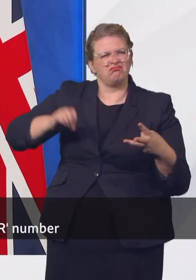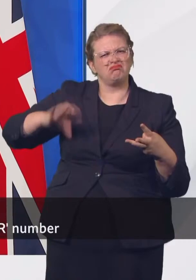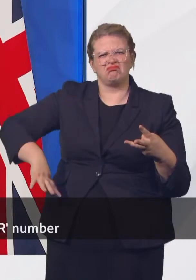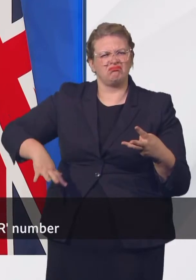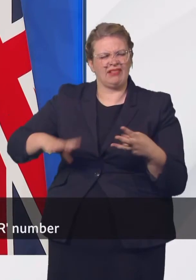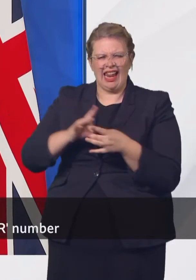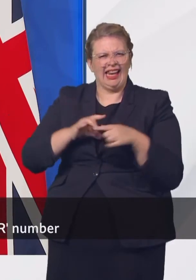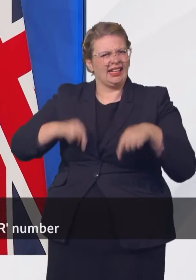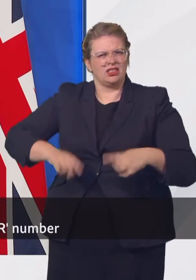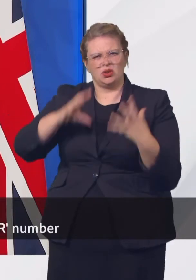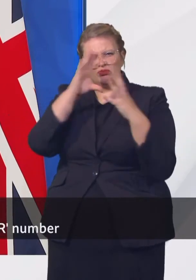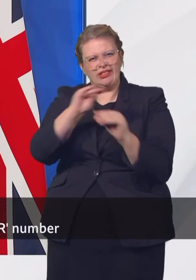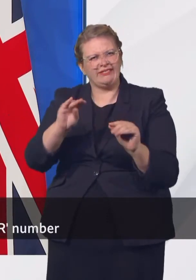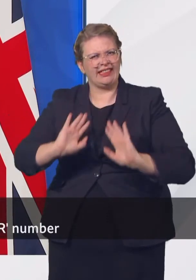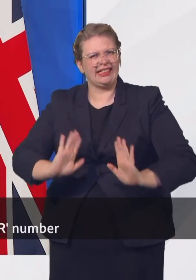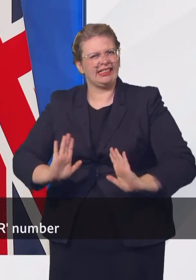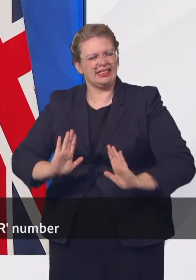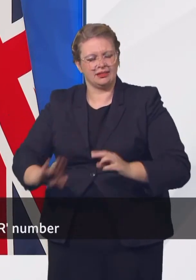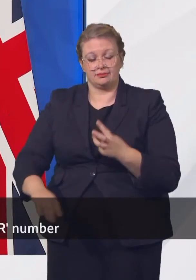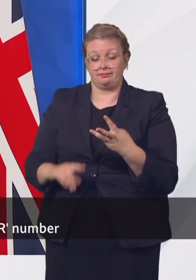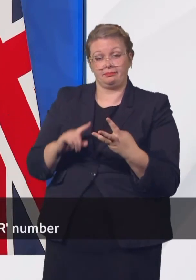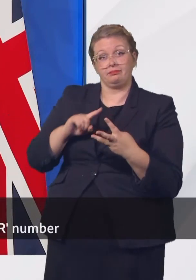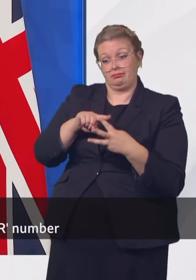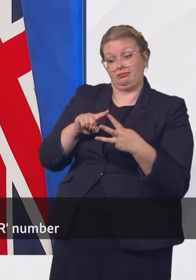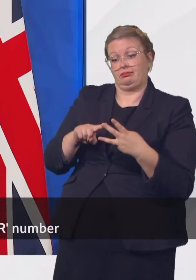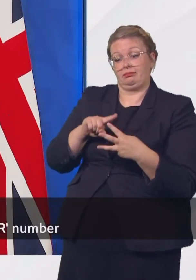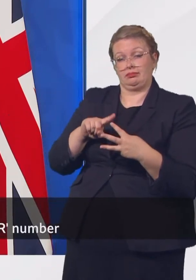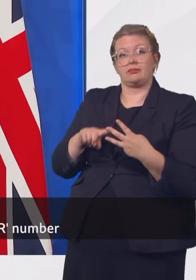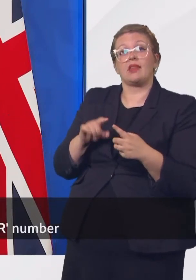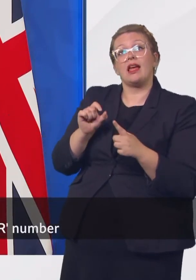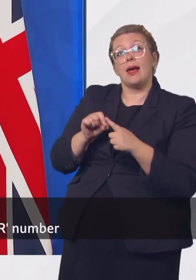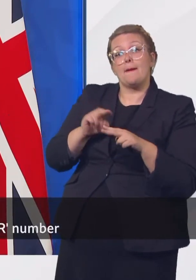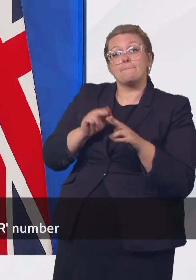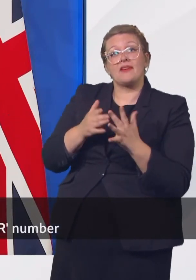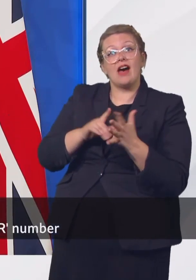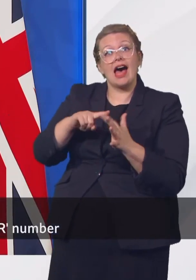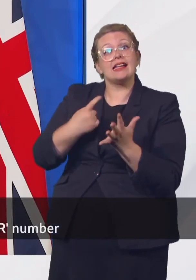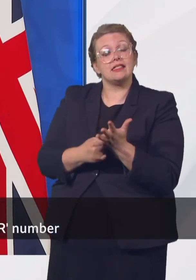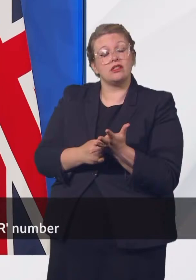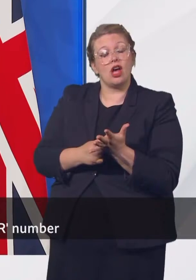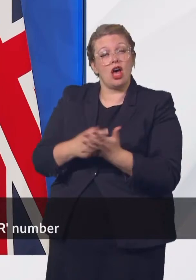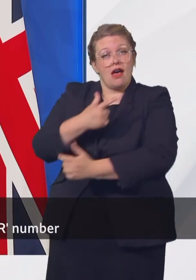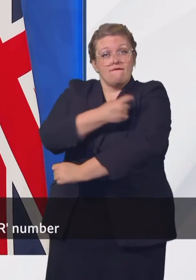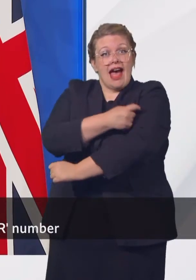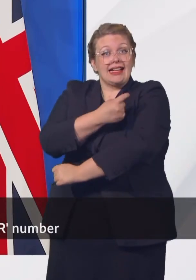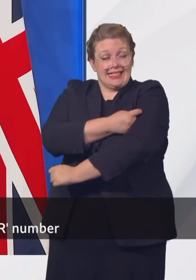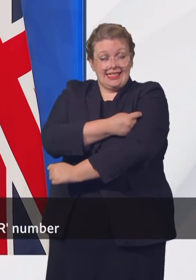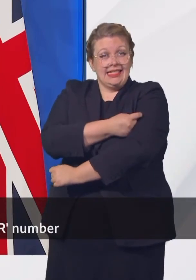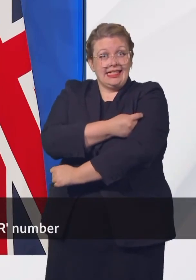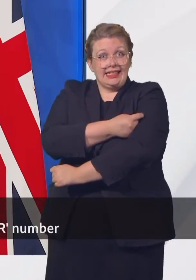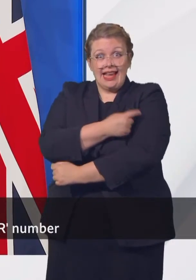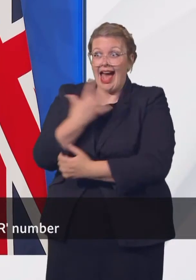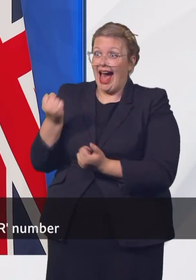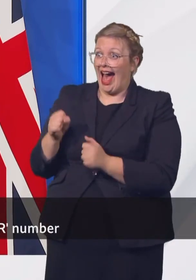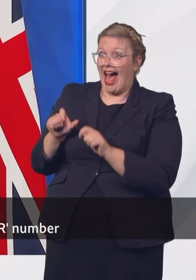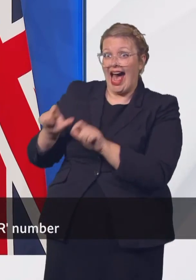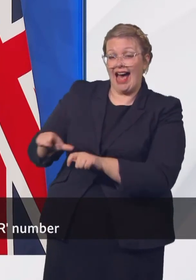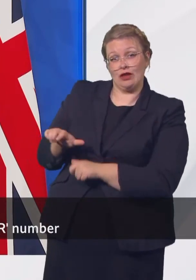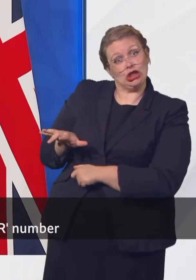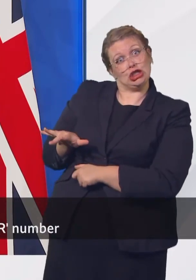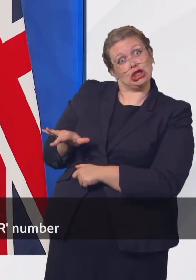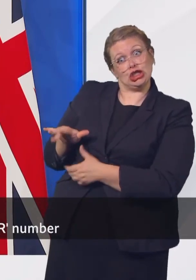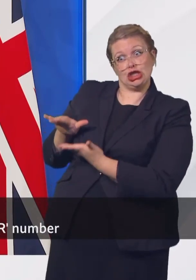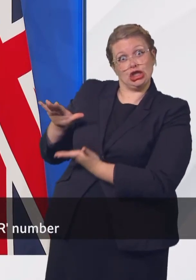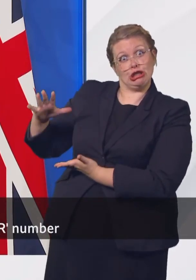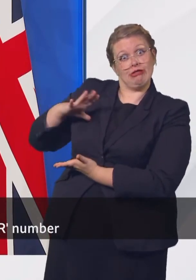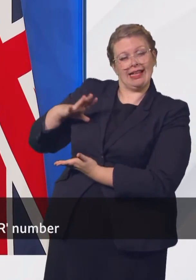is a forward order. So it's not that they are there now in our PHE freezers ready to